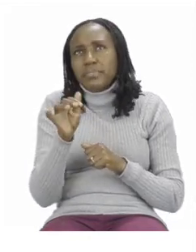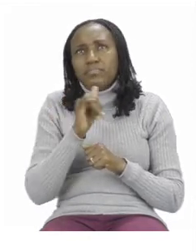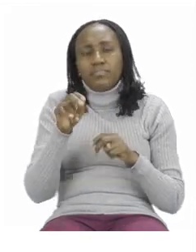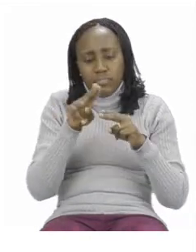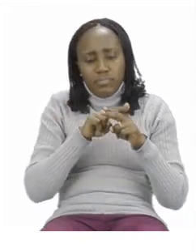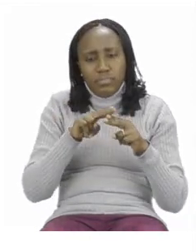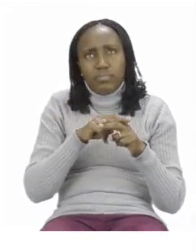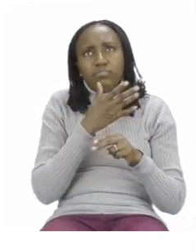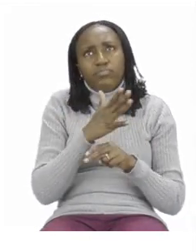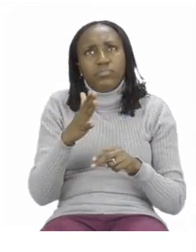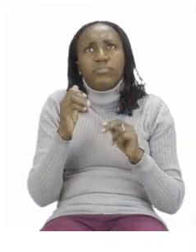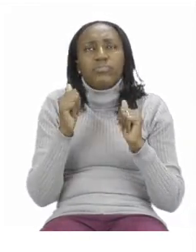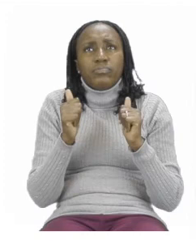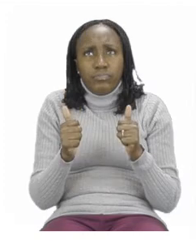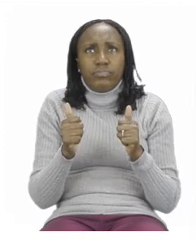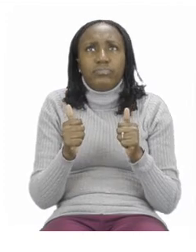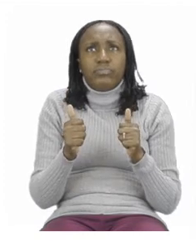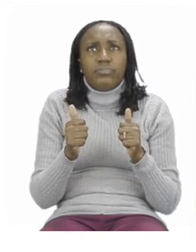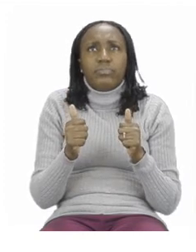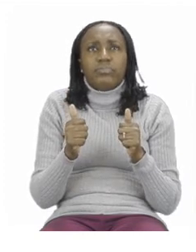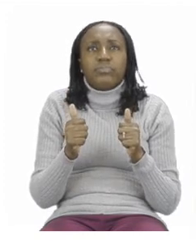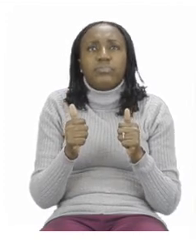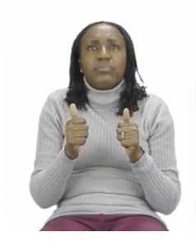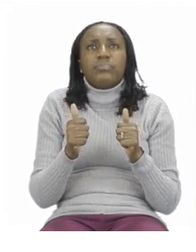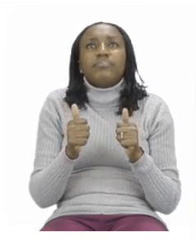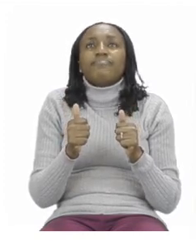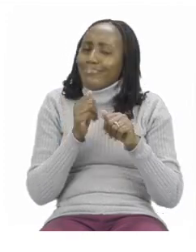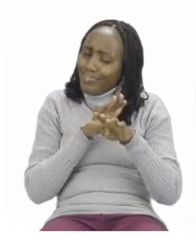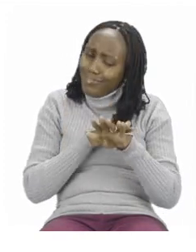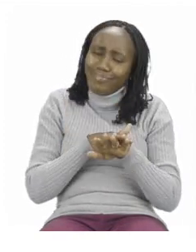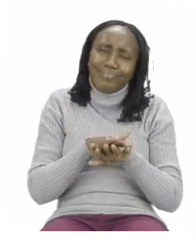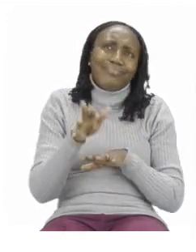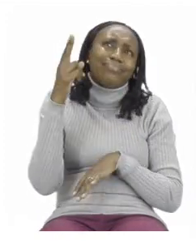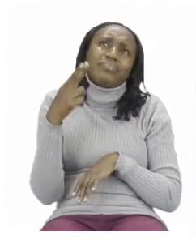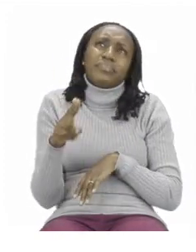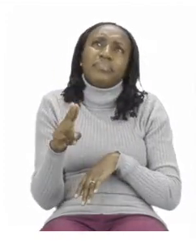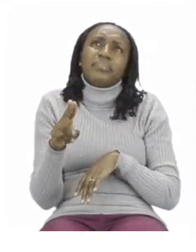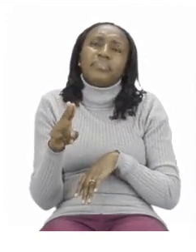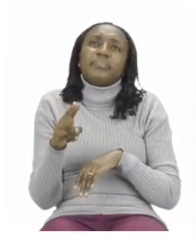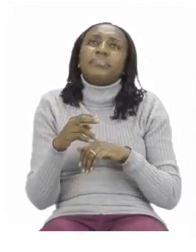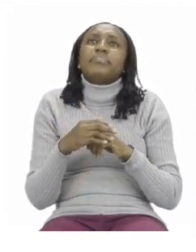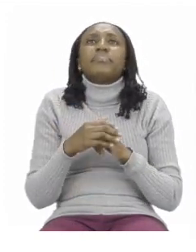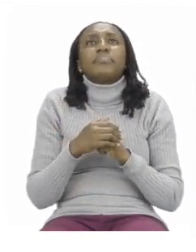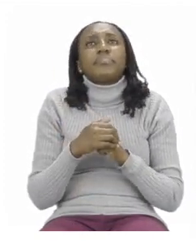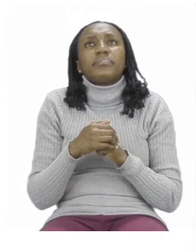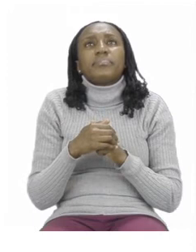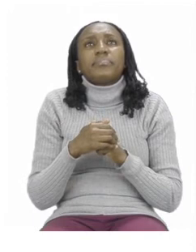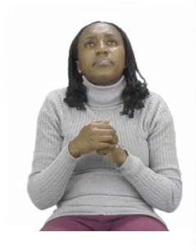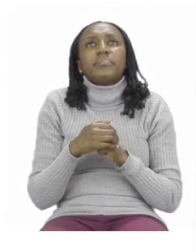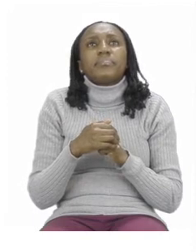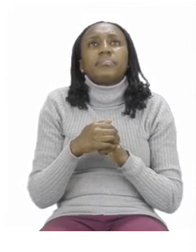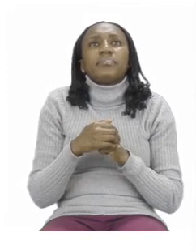use water. Remember, no wasting water. Let's see, the